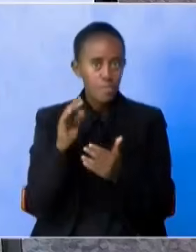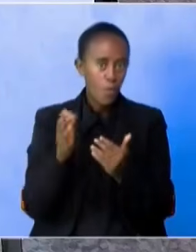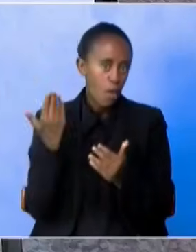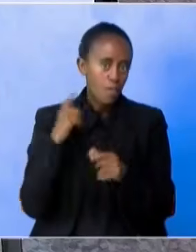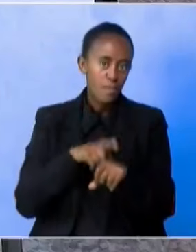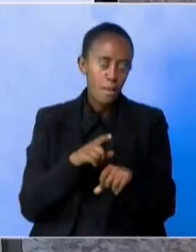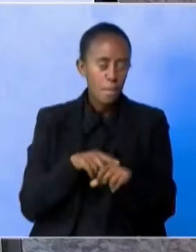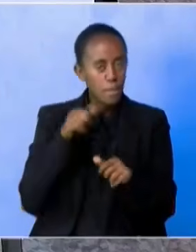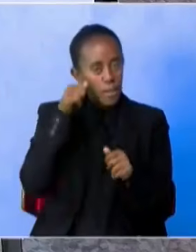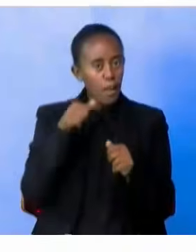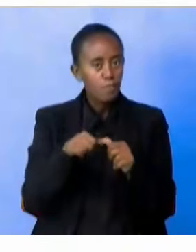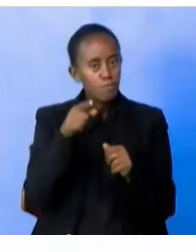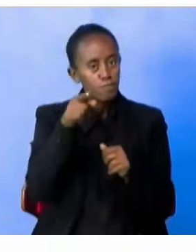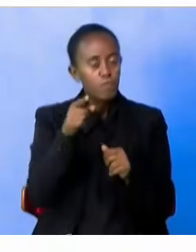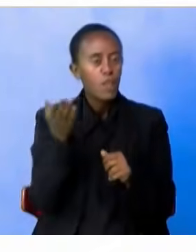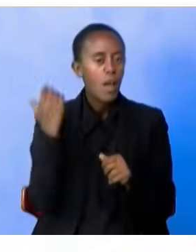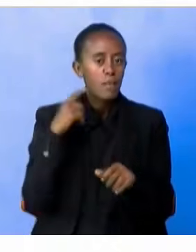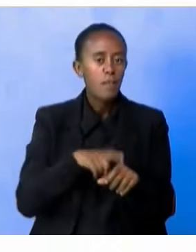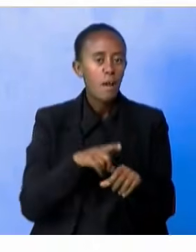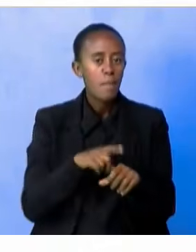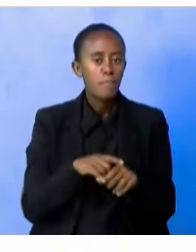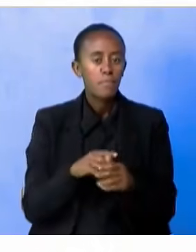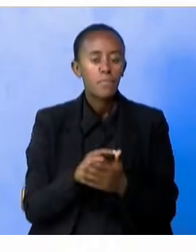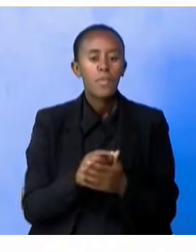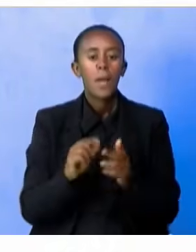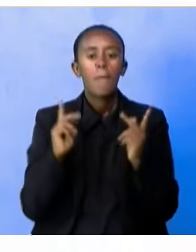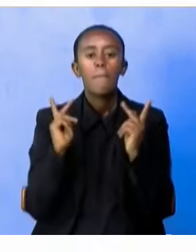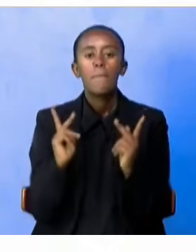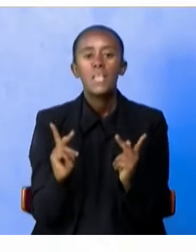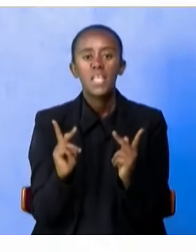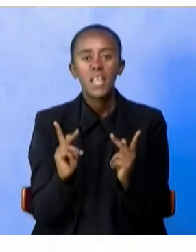you remember, last time we talked about the present